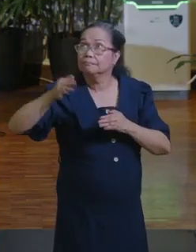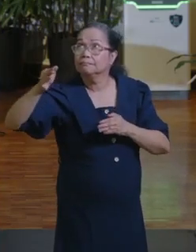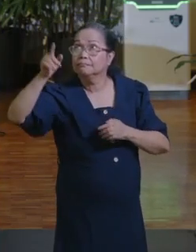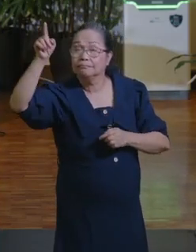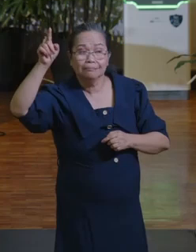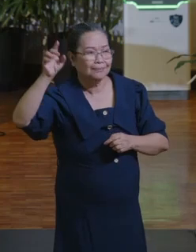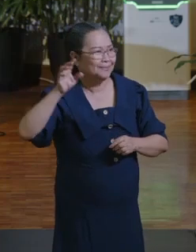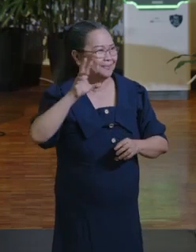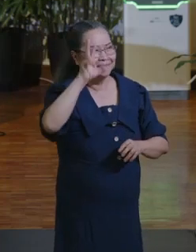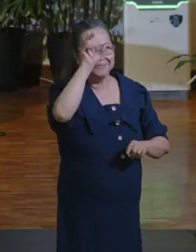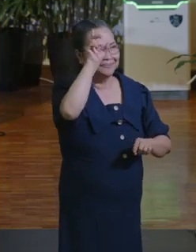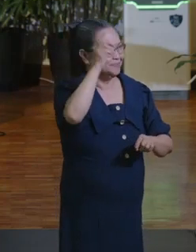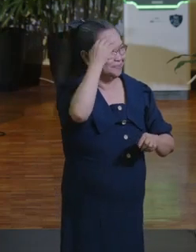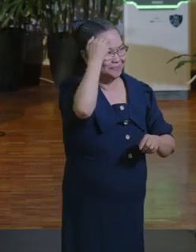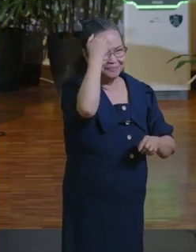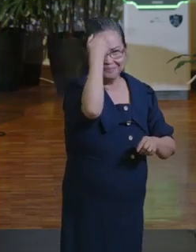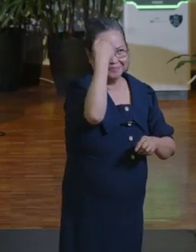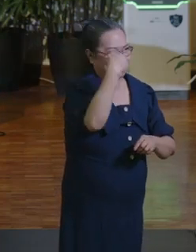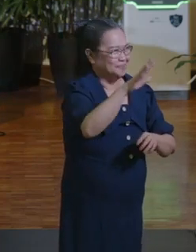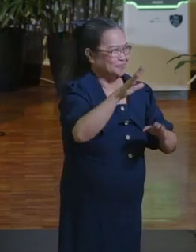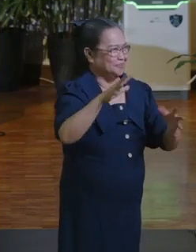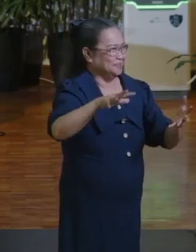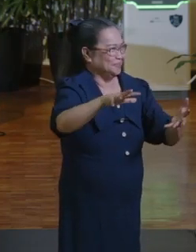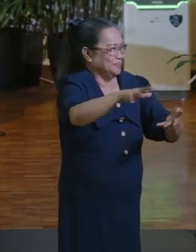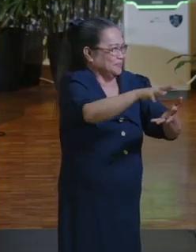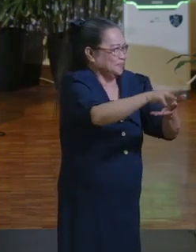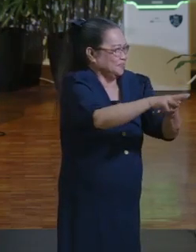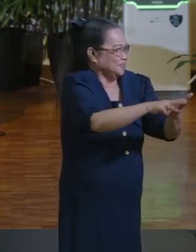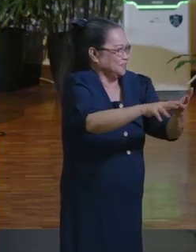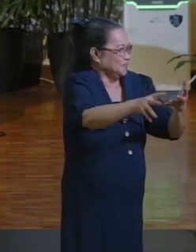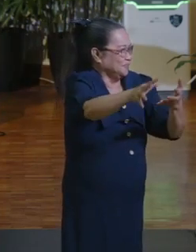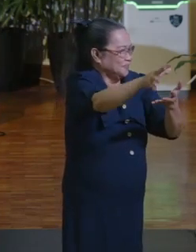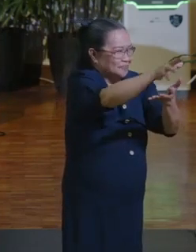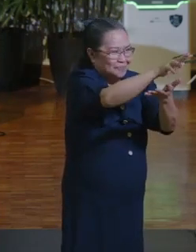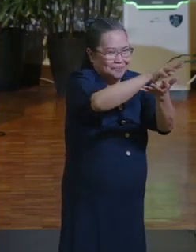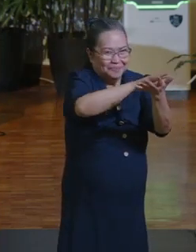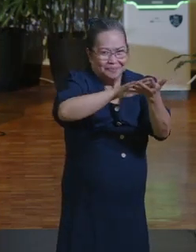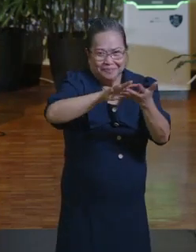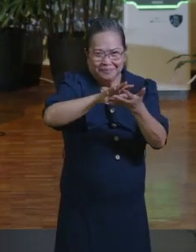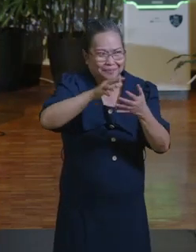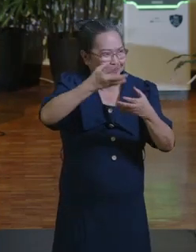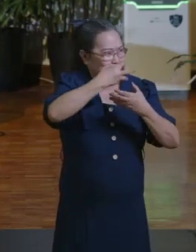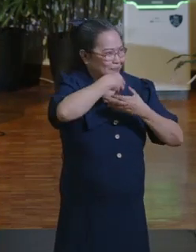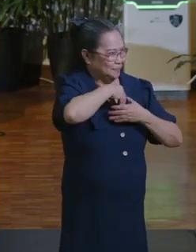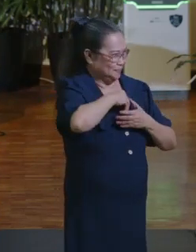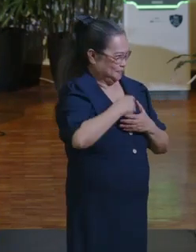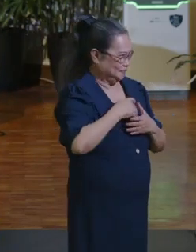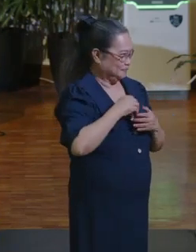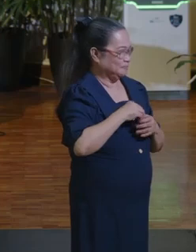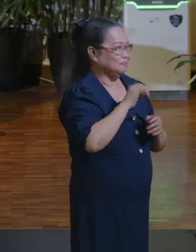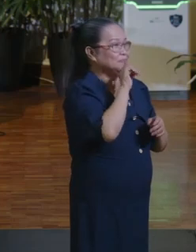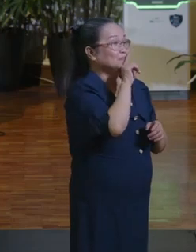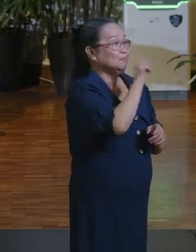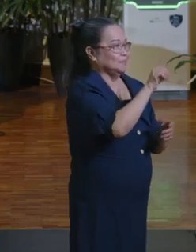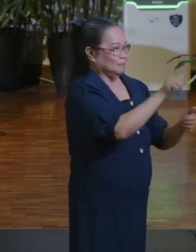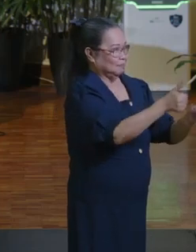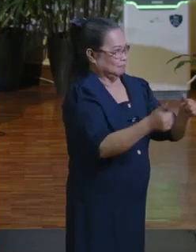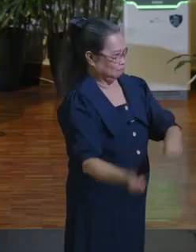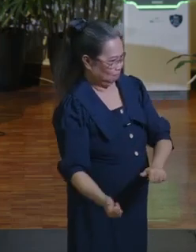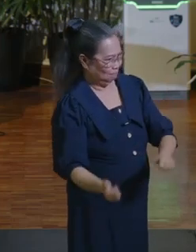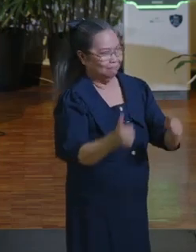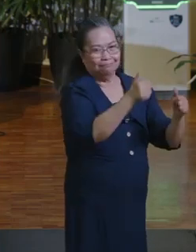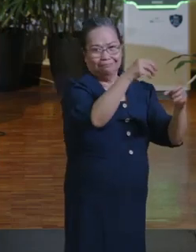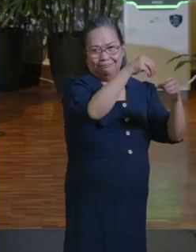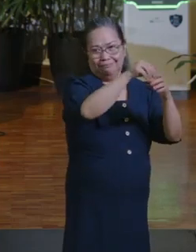spiritual union with Christ. Yung pong ibig sabihin ng baptized into